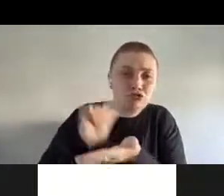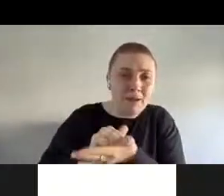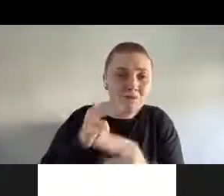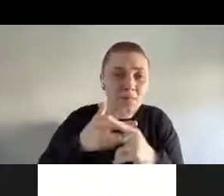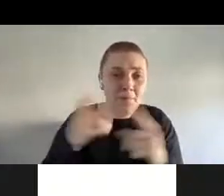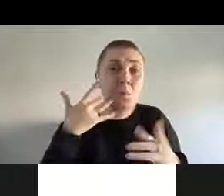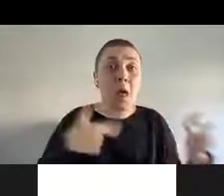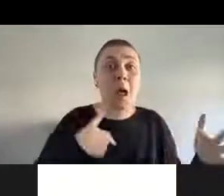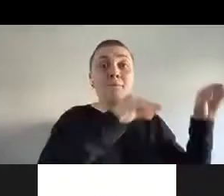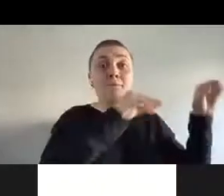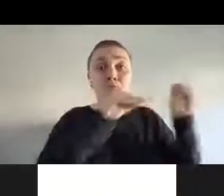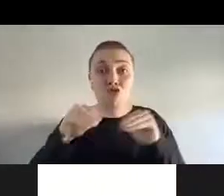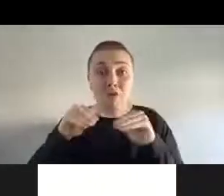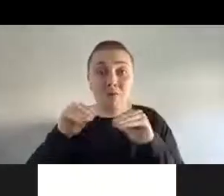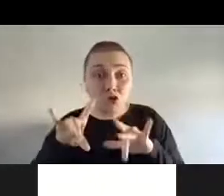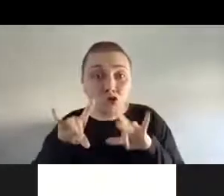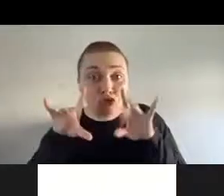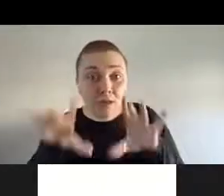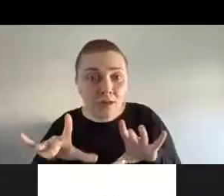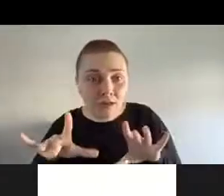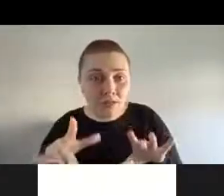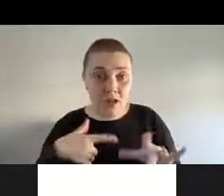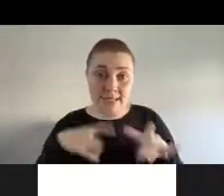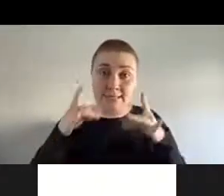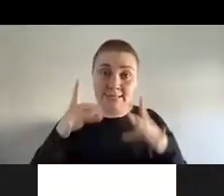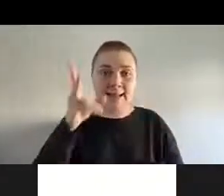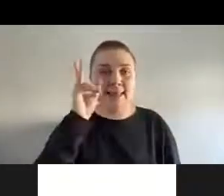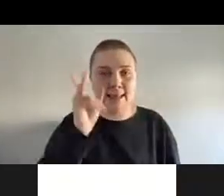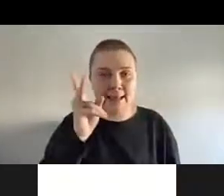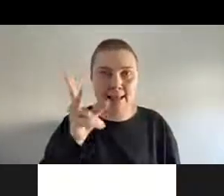Australia, I had to start again.